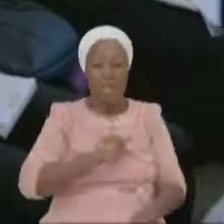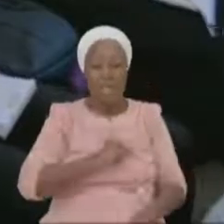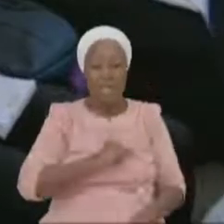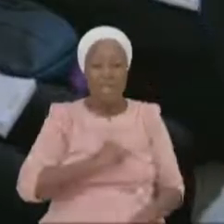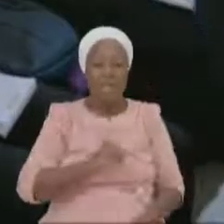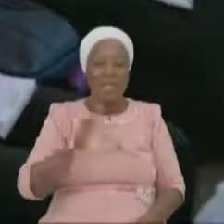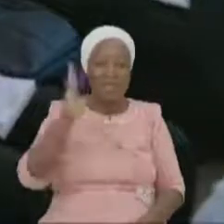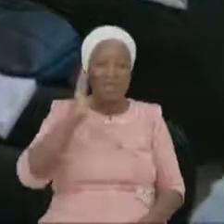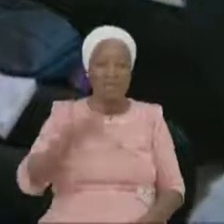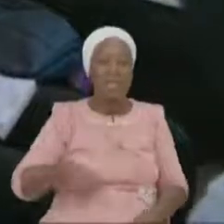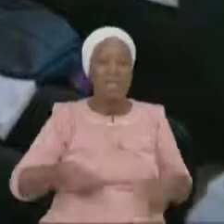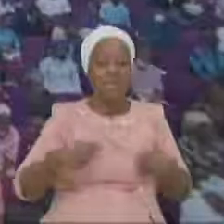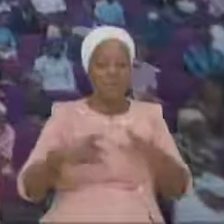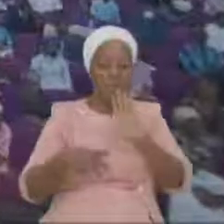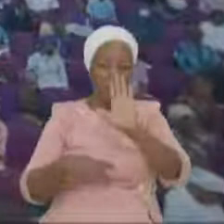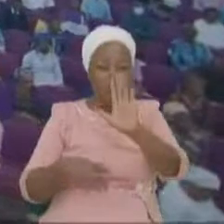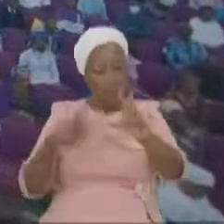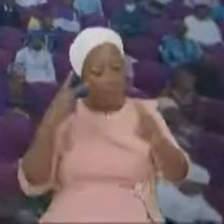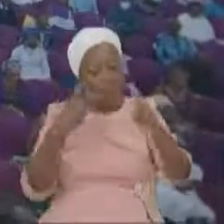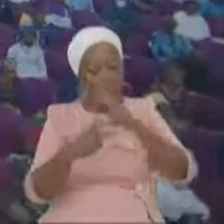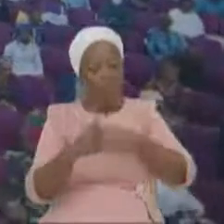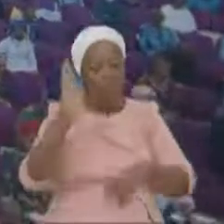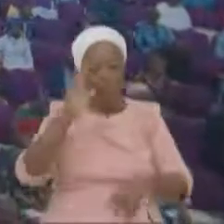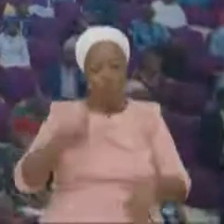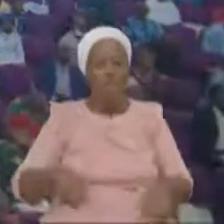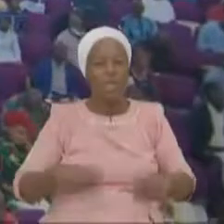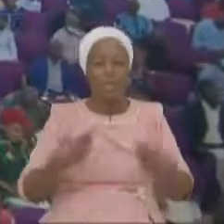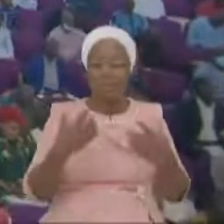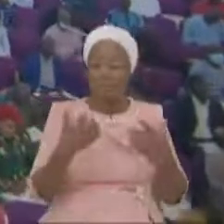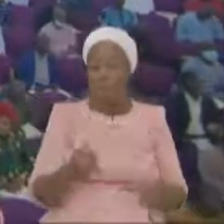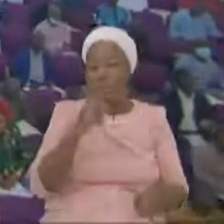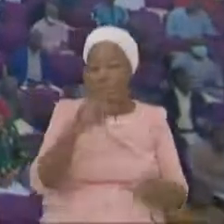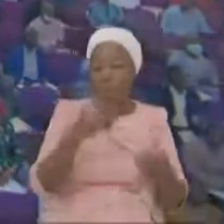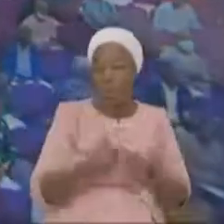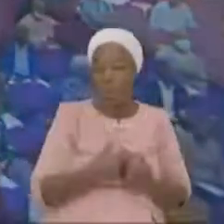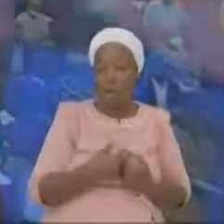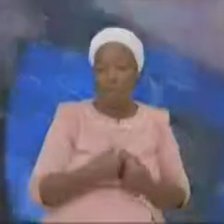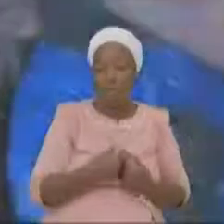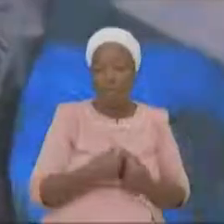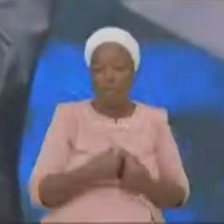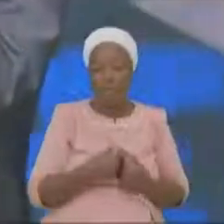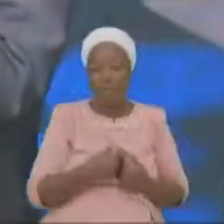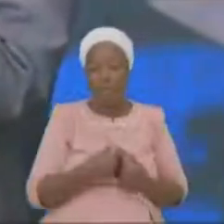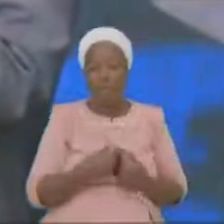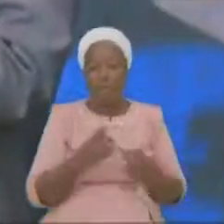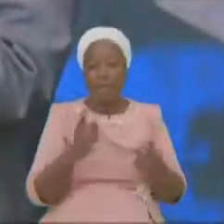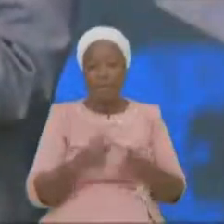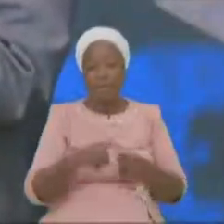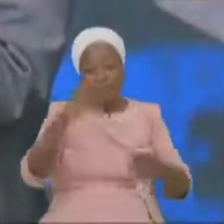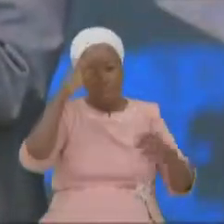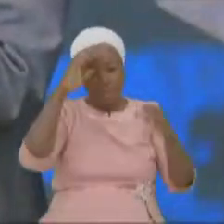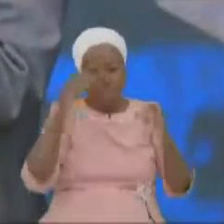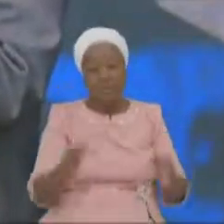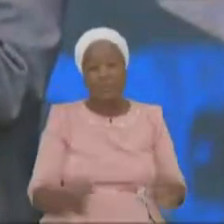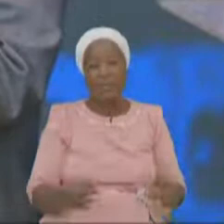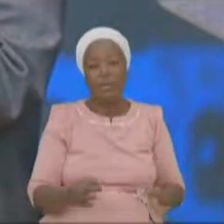Your vision will live. Now, you have to make up your